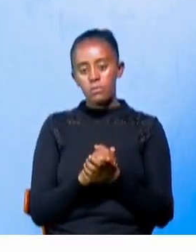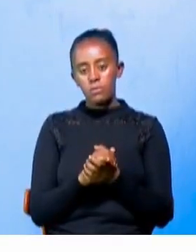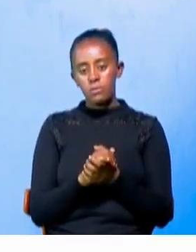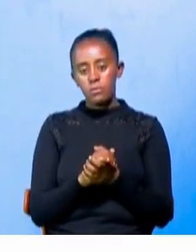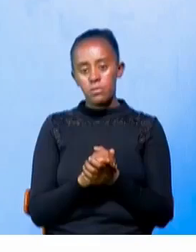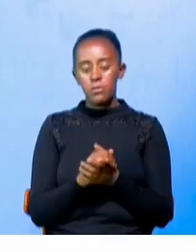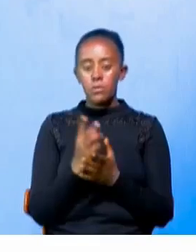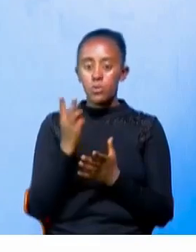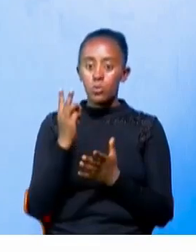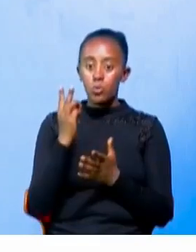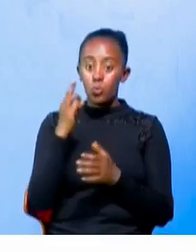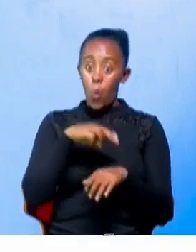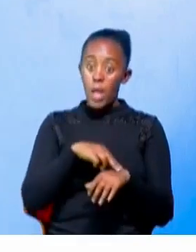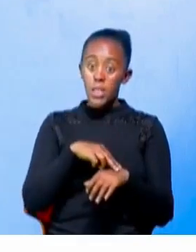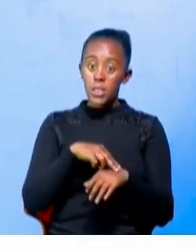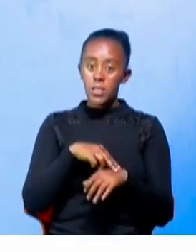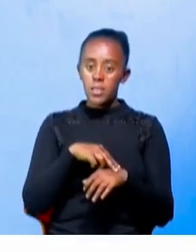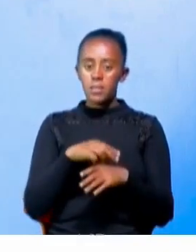twice